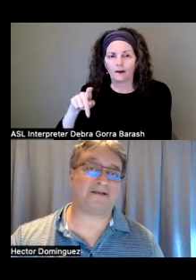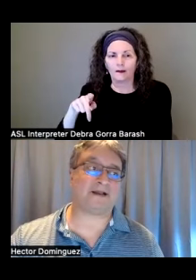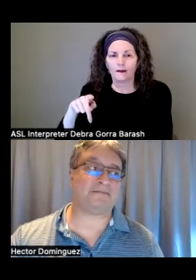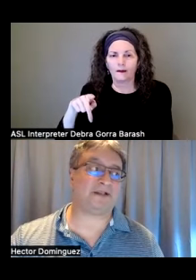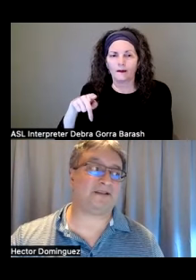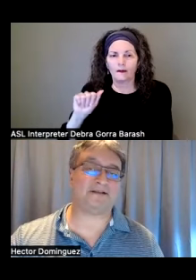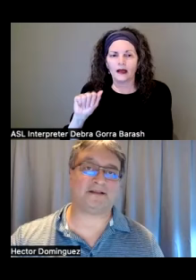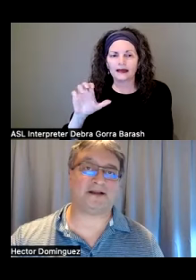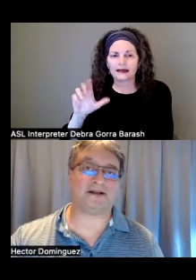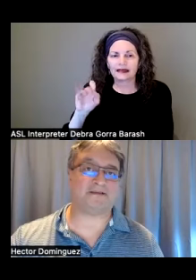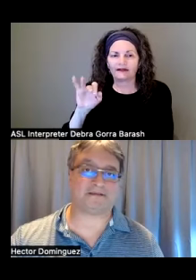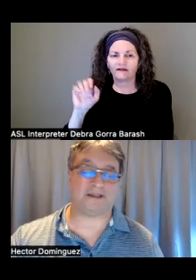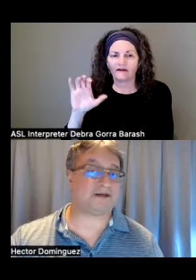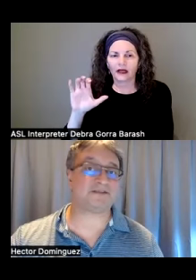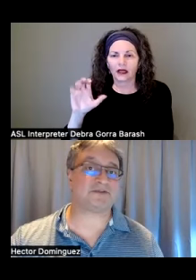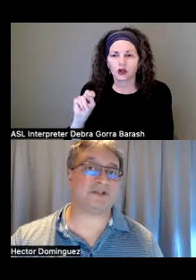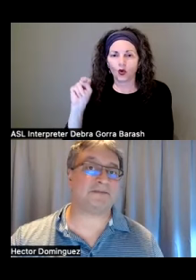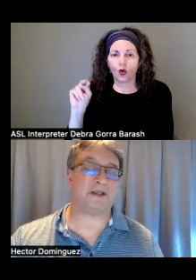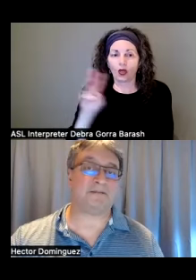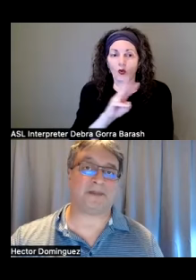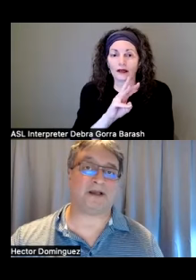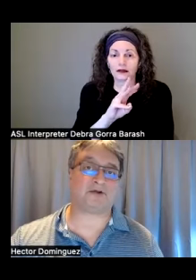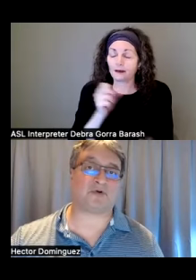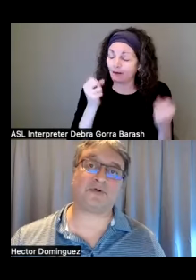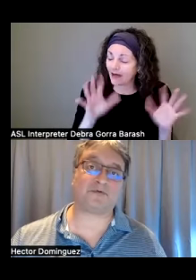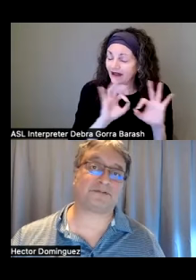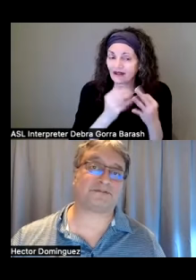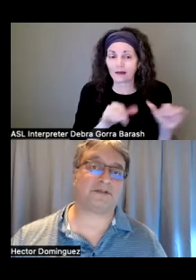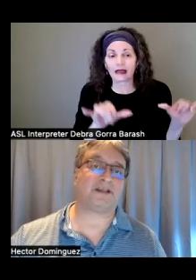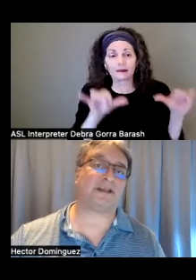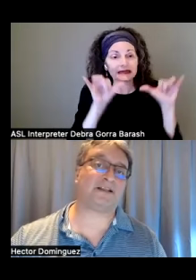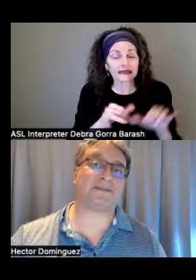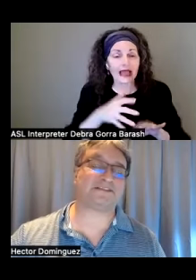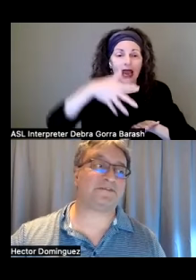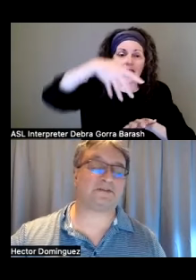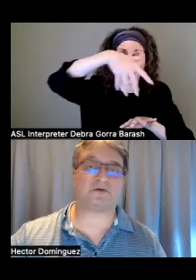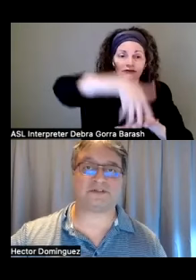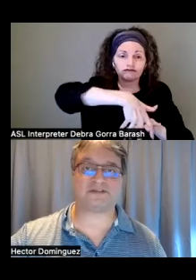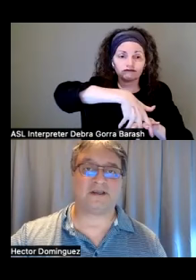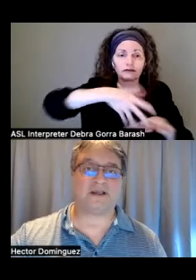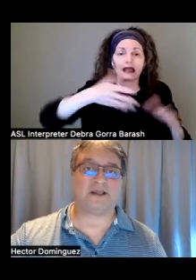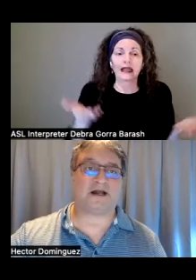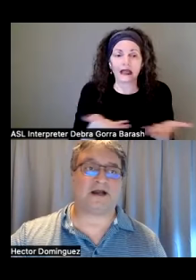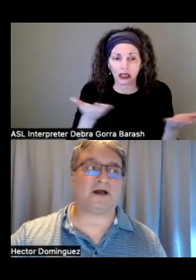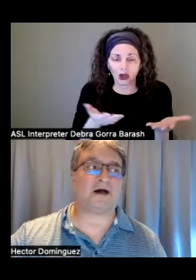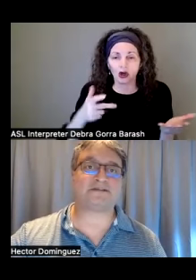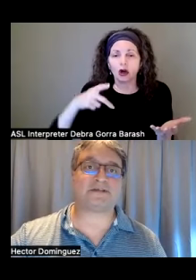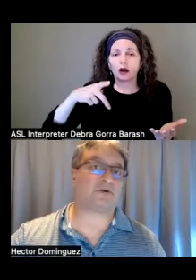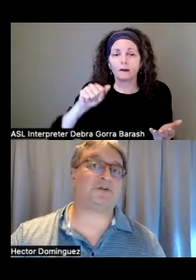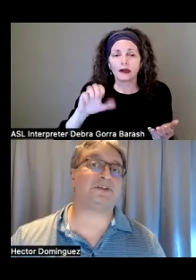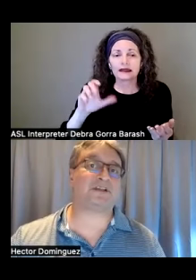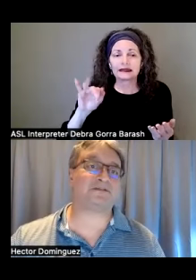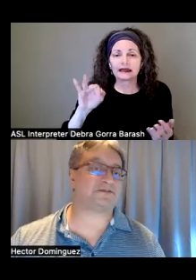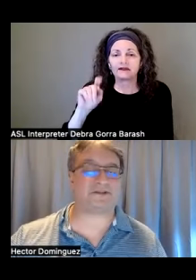here and building their history, growing roots here in the Pacific Northwest.